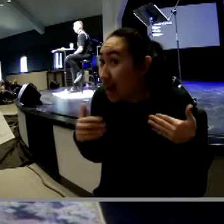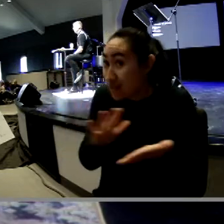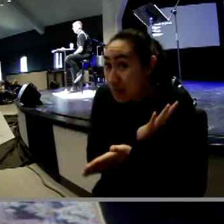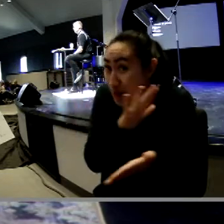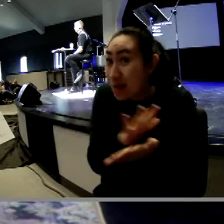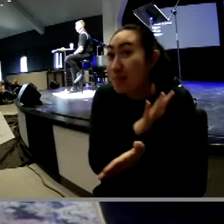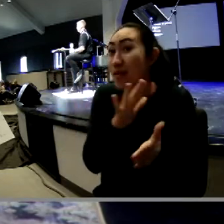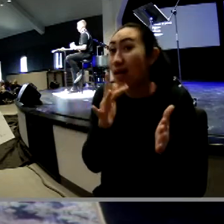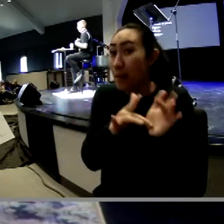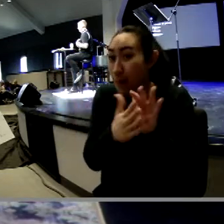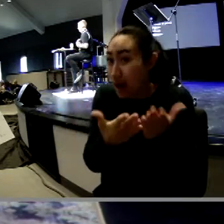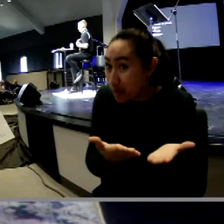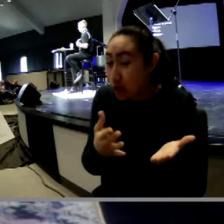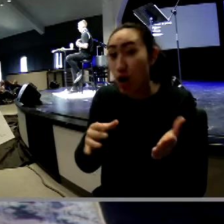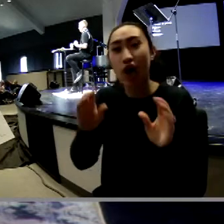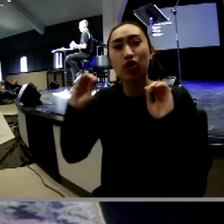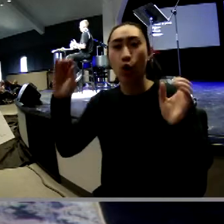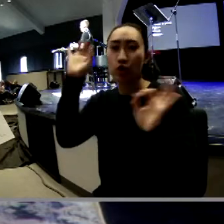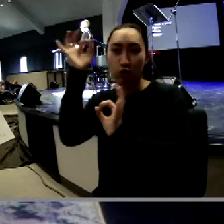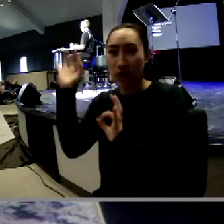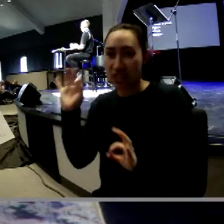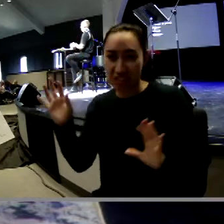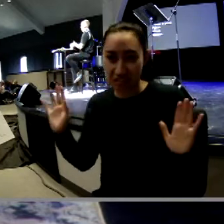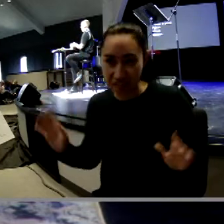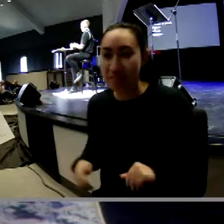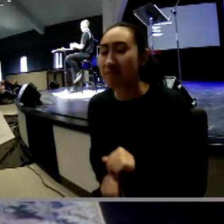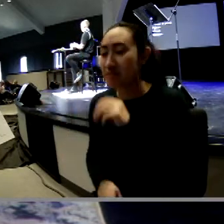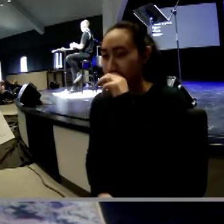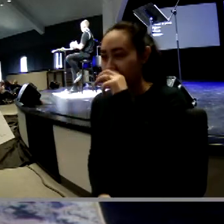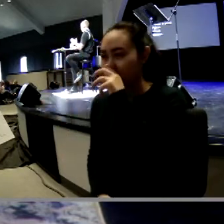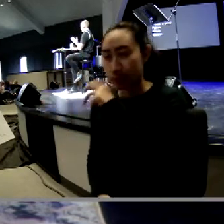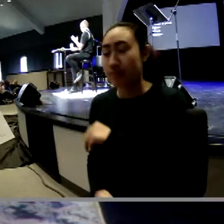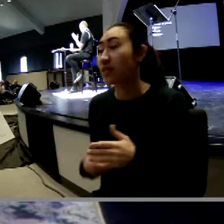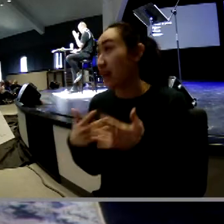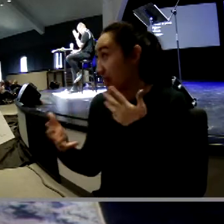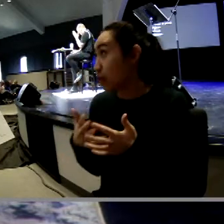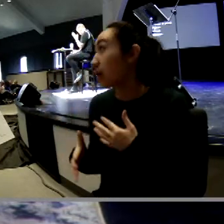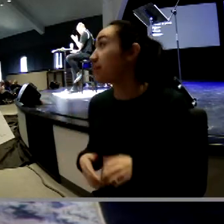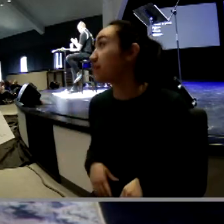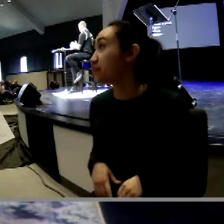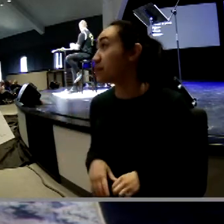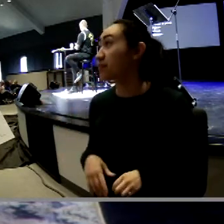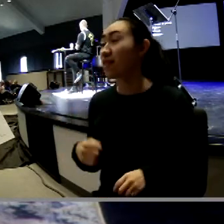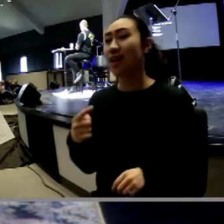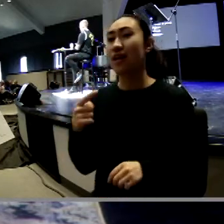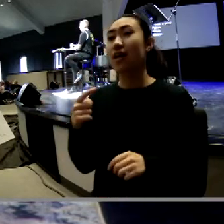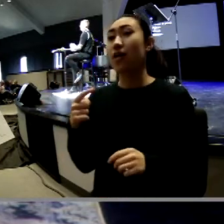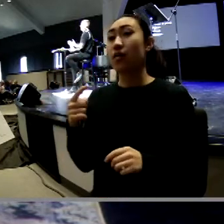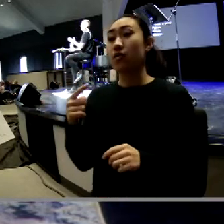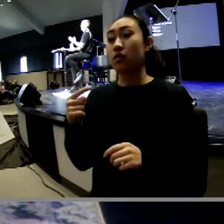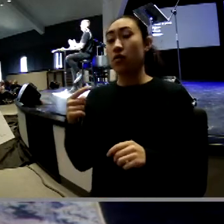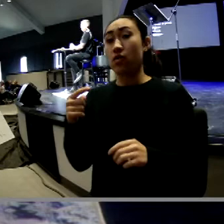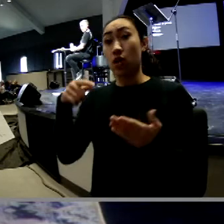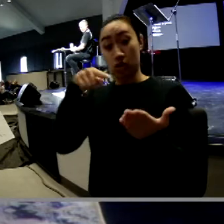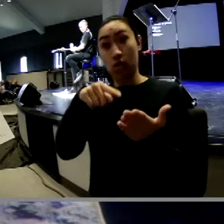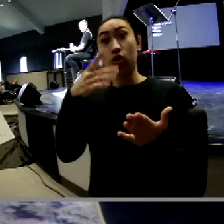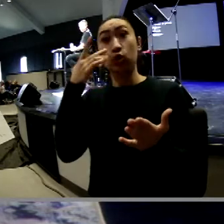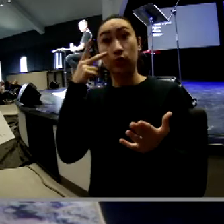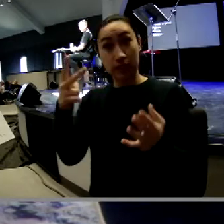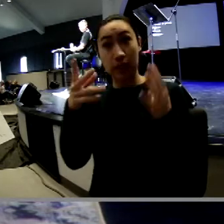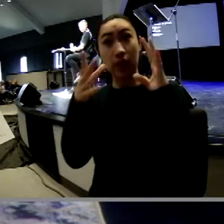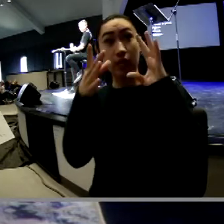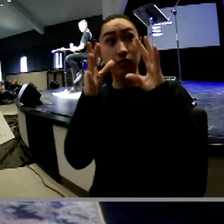parable of Jesus, what I like to do is think of it as a picture, as a mirror, and as a